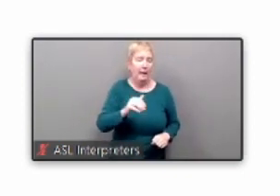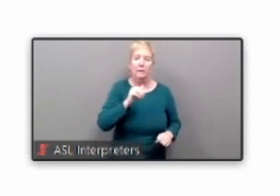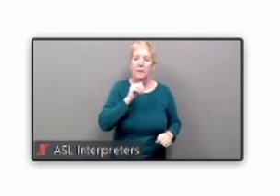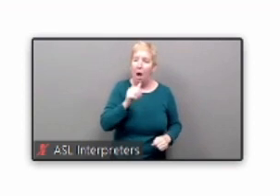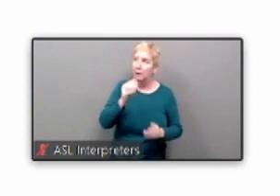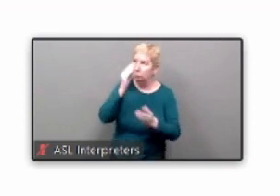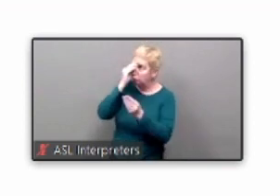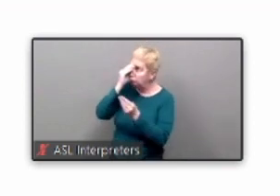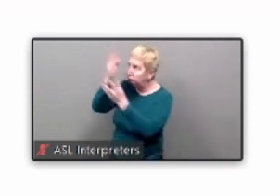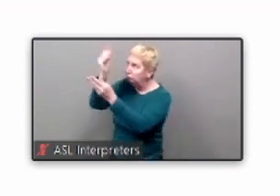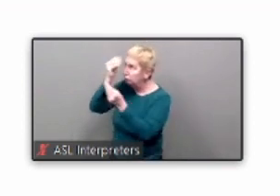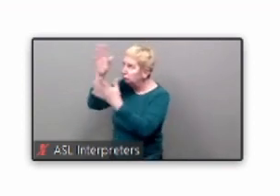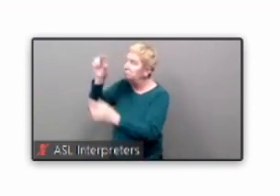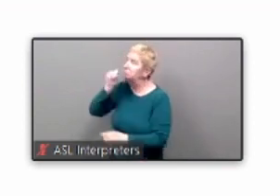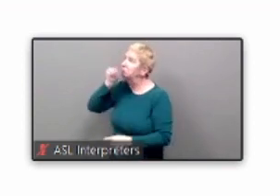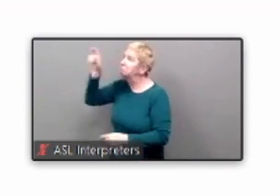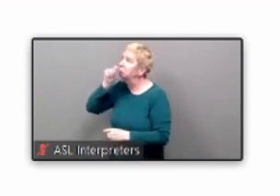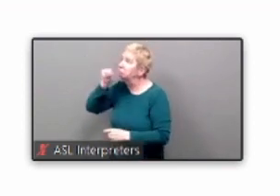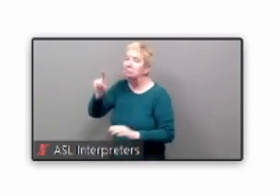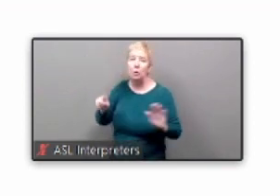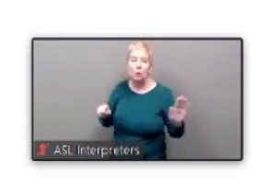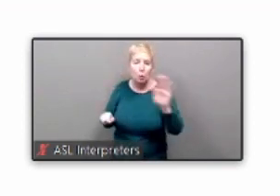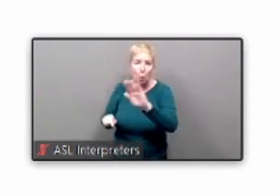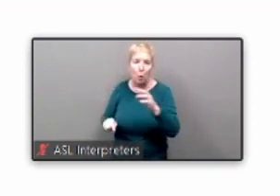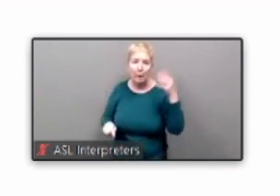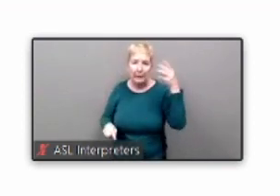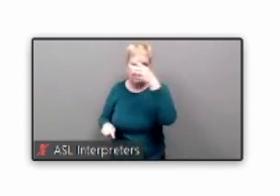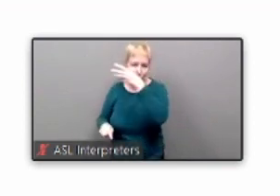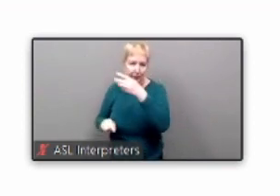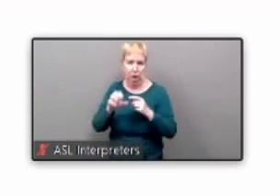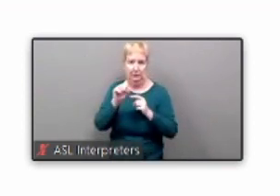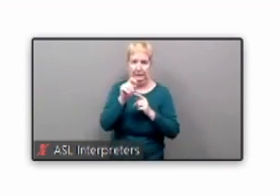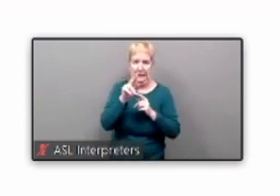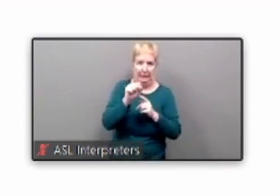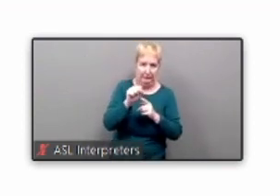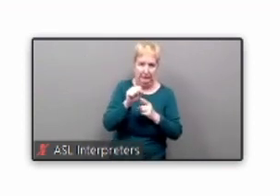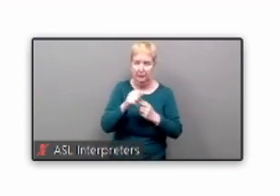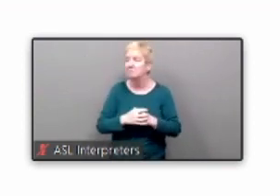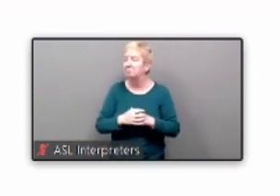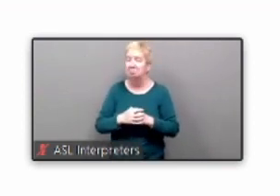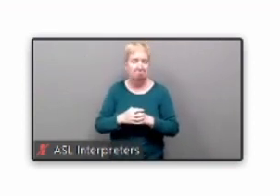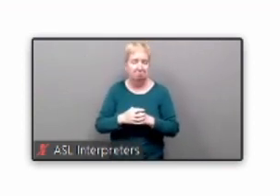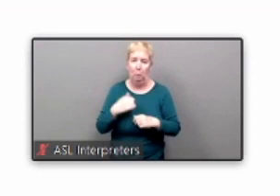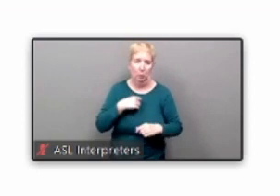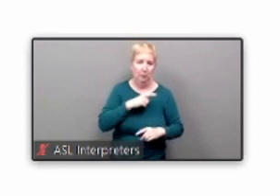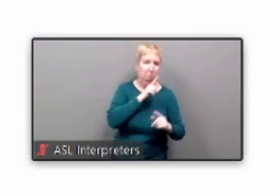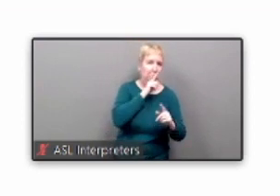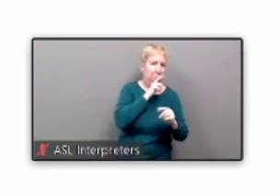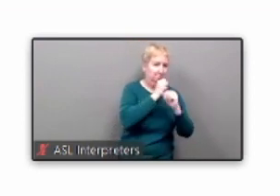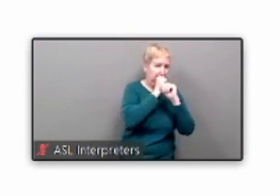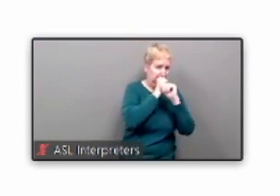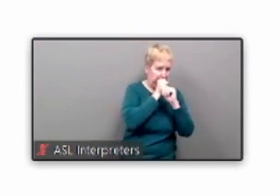status information with the federal government. Please keep in mind, vaccine sites are safe.